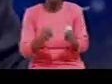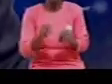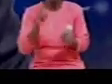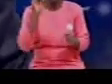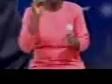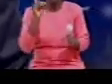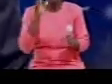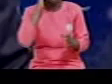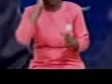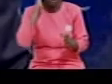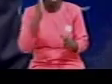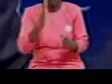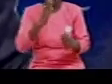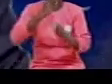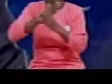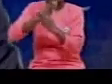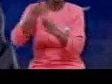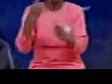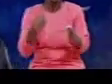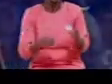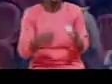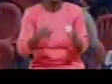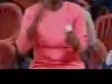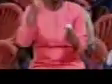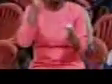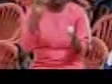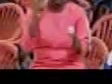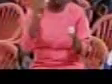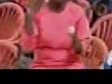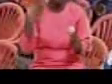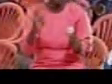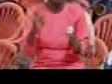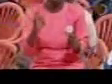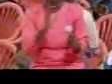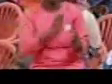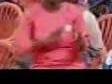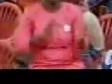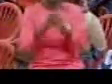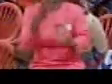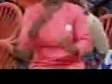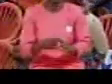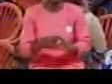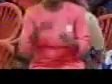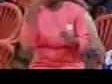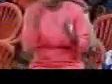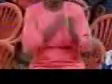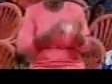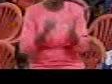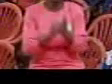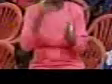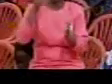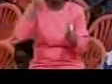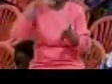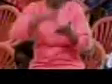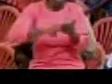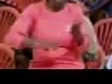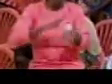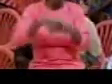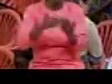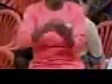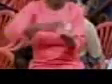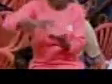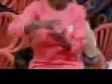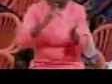doctrine of Christ in Jesus' name. Tell the Lord to clear all the confusion in the name of Jesus